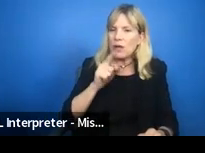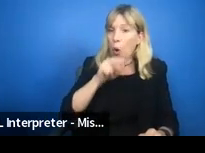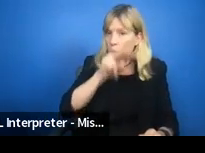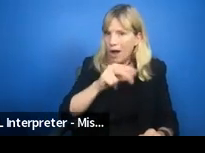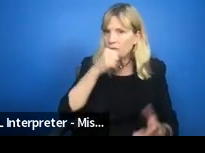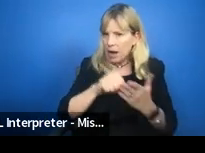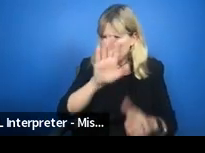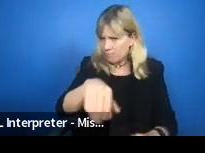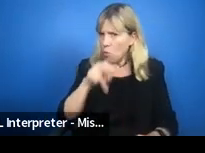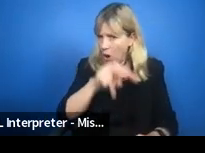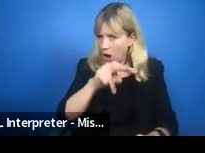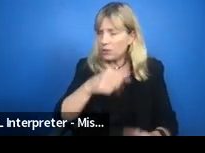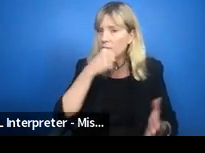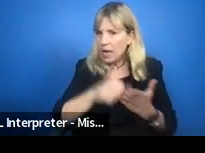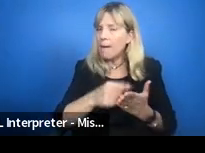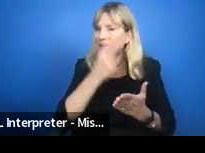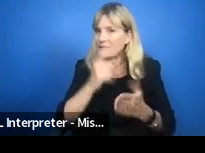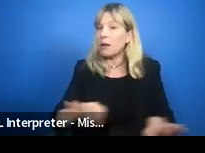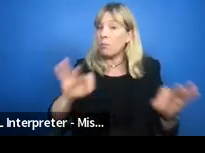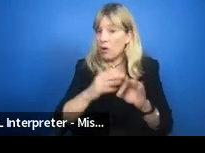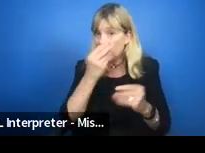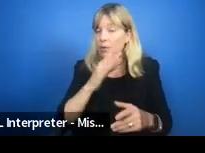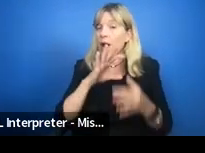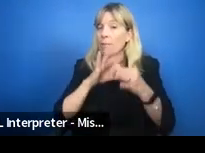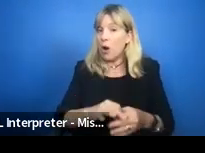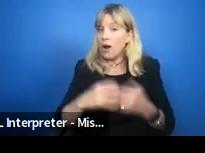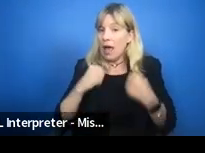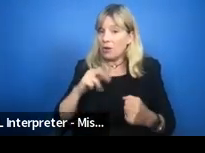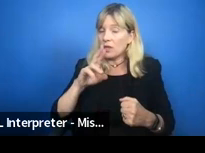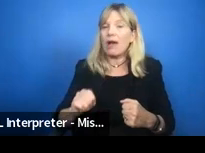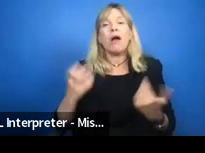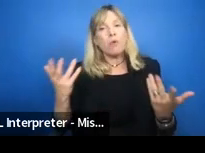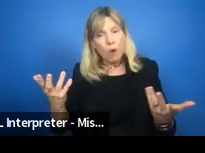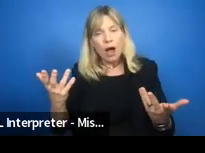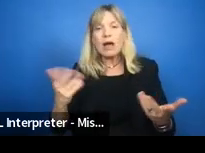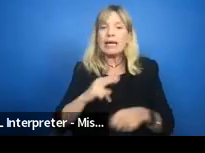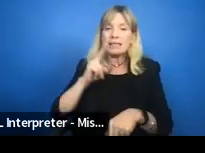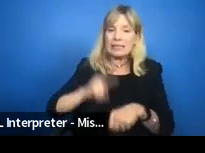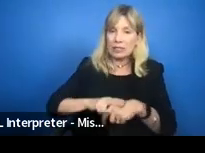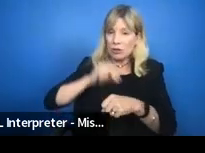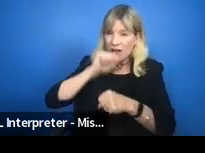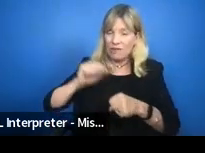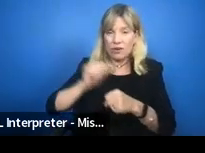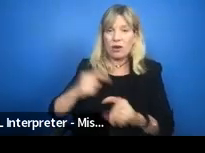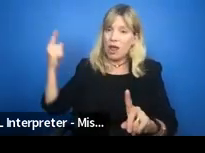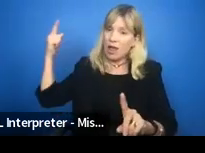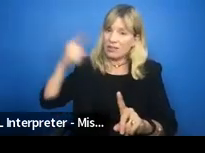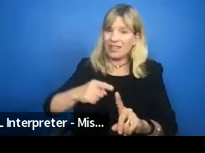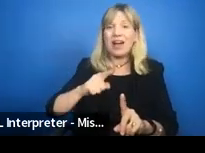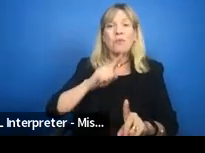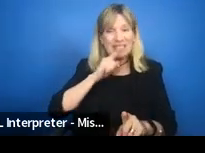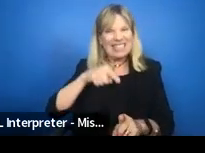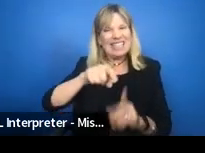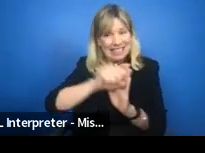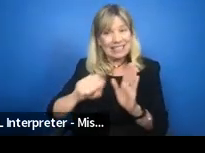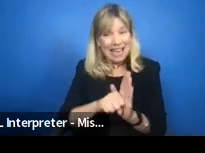mail for important notice about your health care. And while this is a national effort, it really comes down to the states.